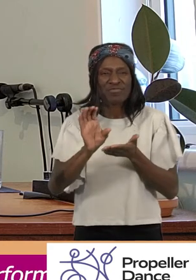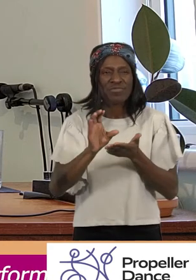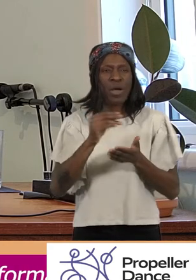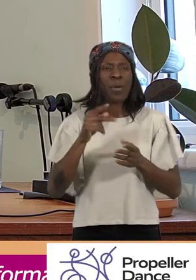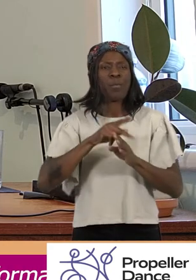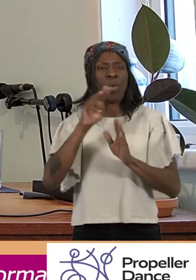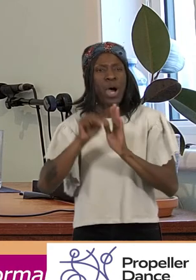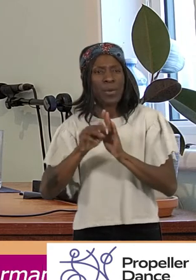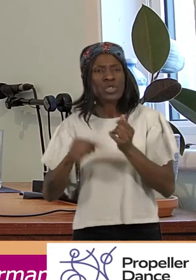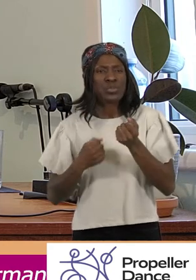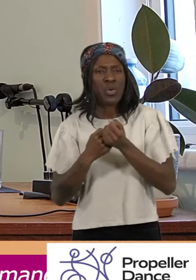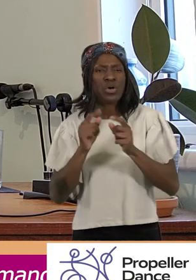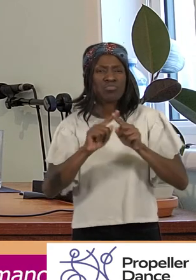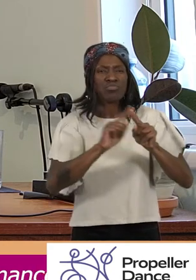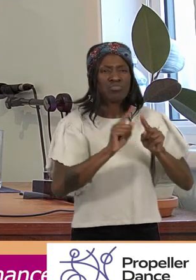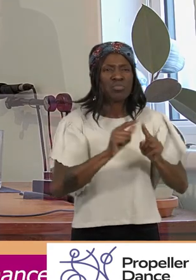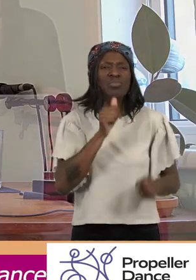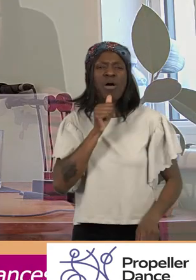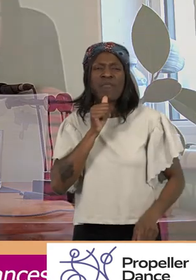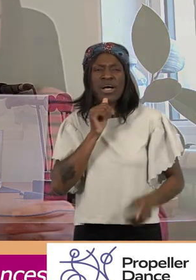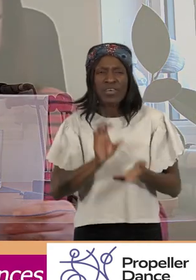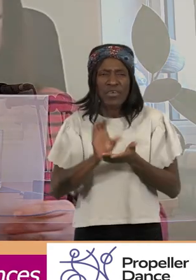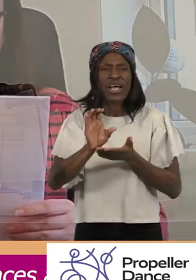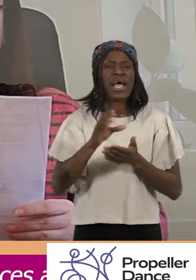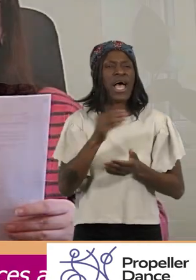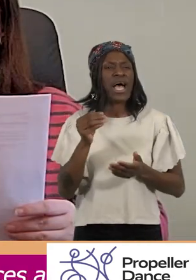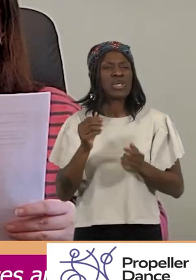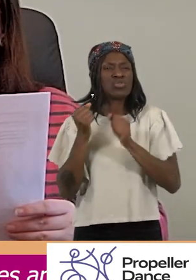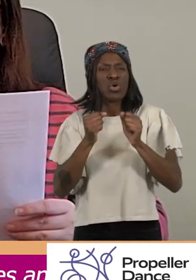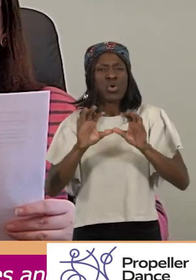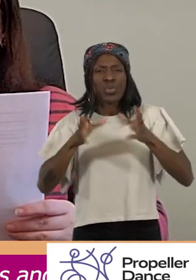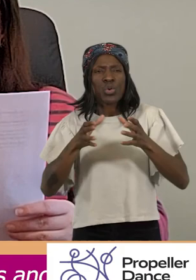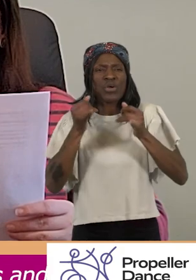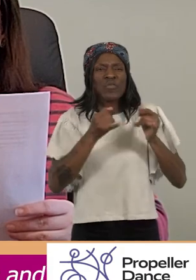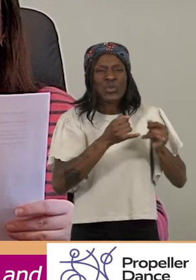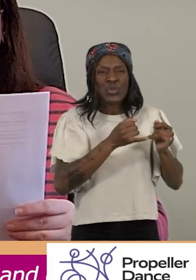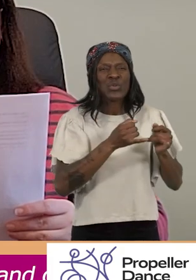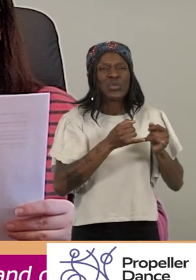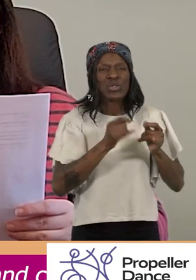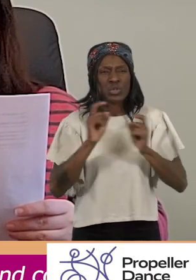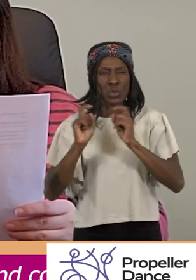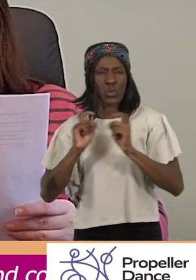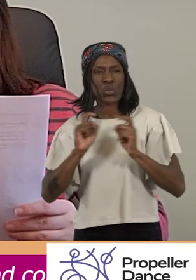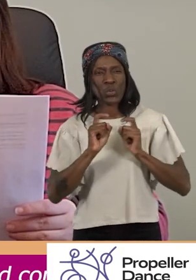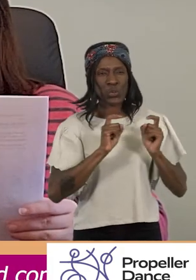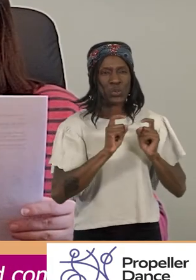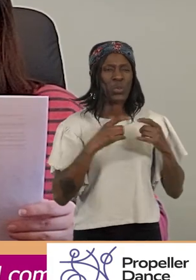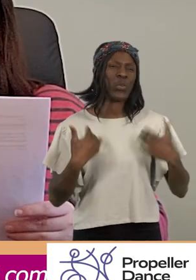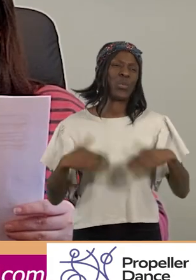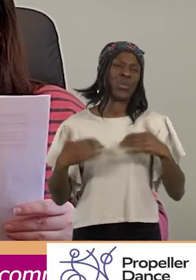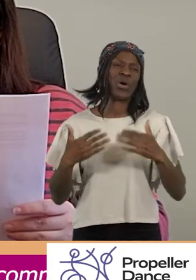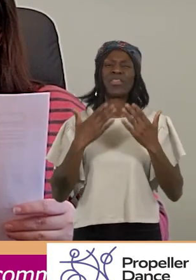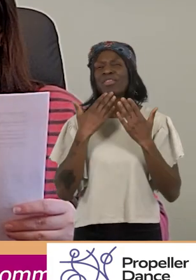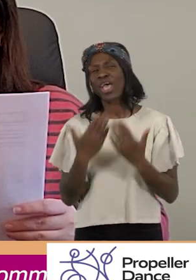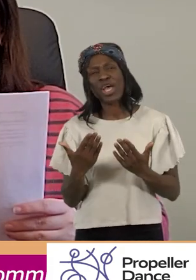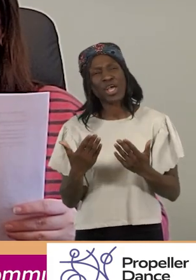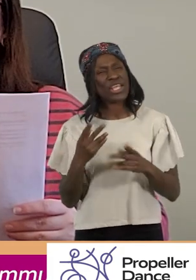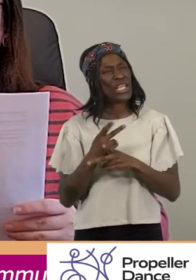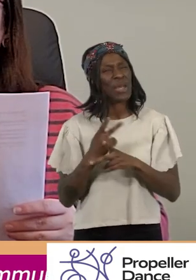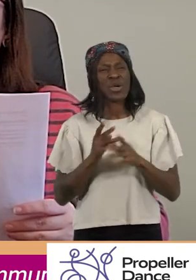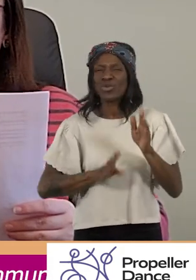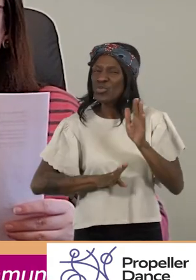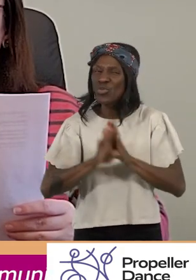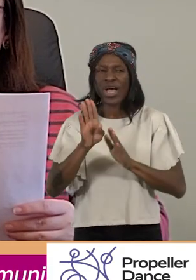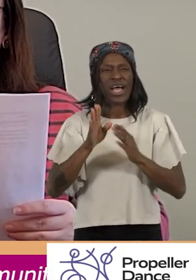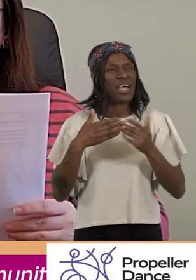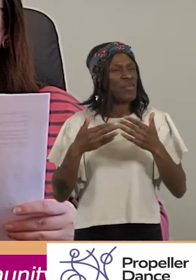and programming support from various private funders and a strong group of individual donors, we very gratefully continue to